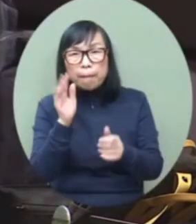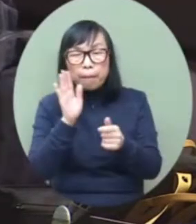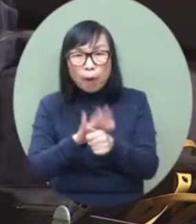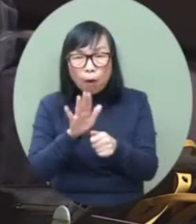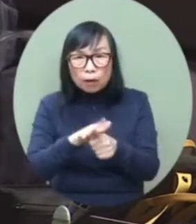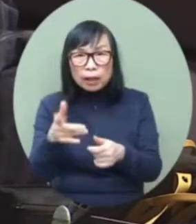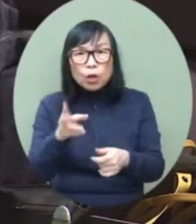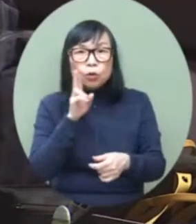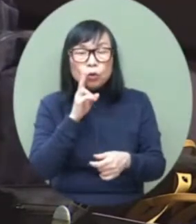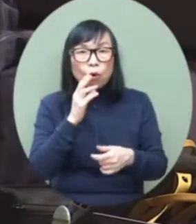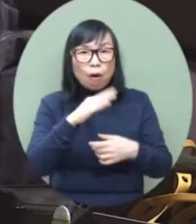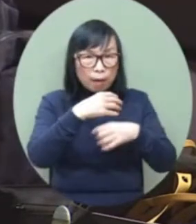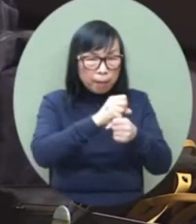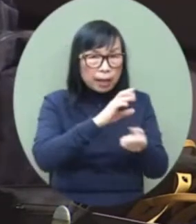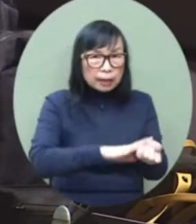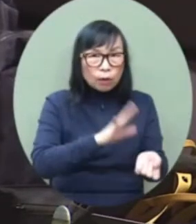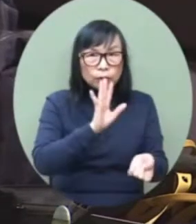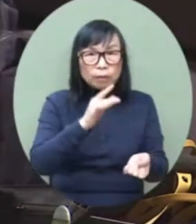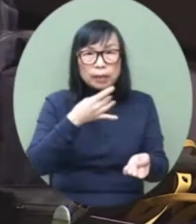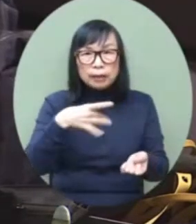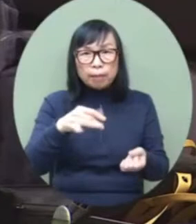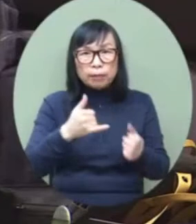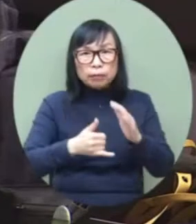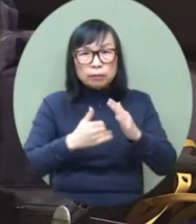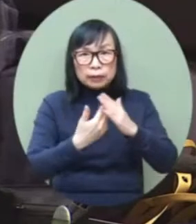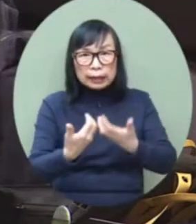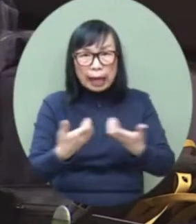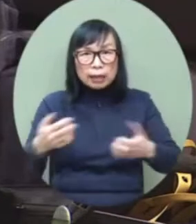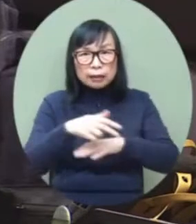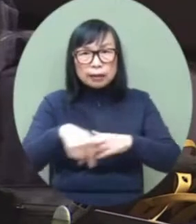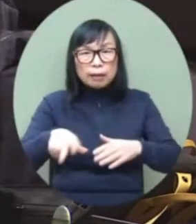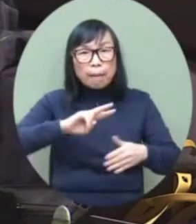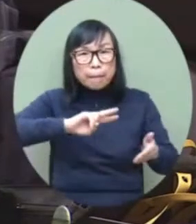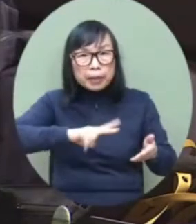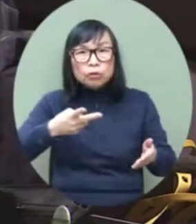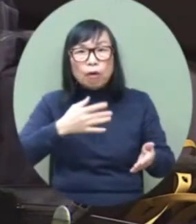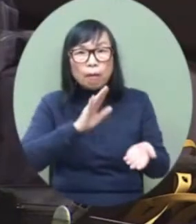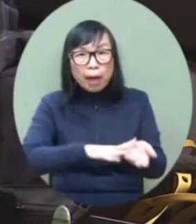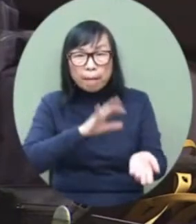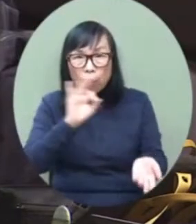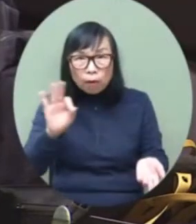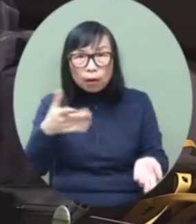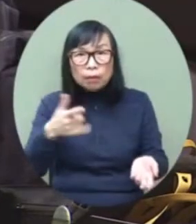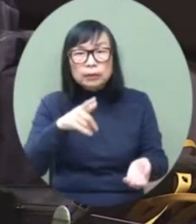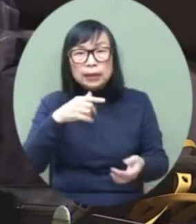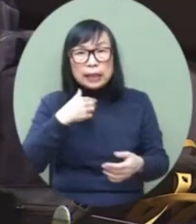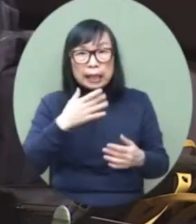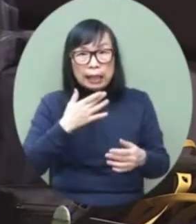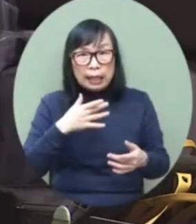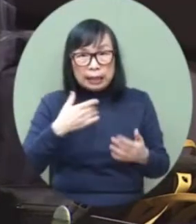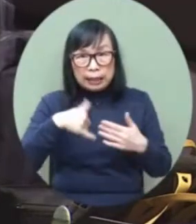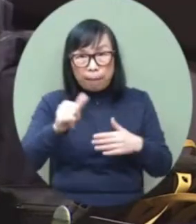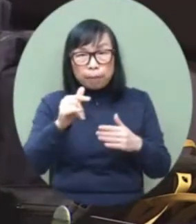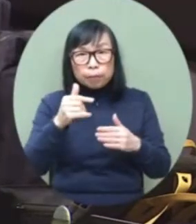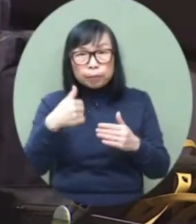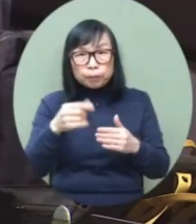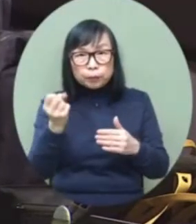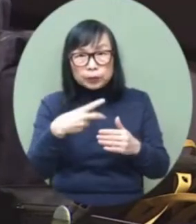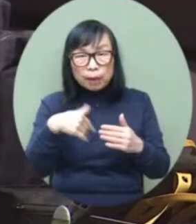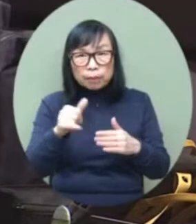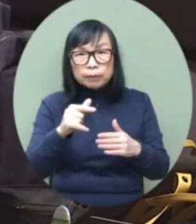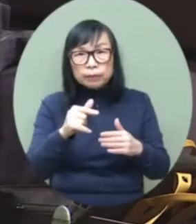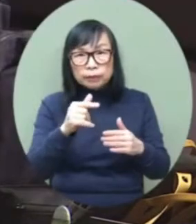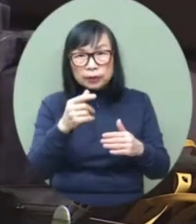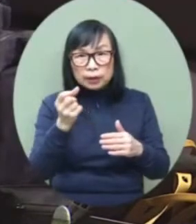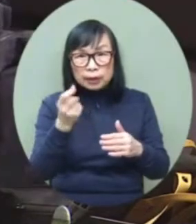they deliver the samples? Will they have to rely on friends and relatives? And if they are tested positive, how will they be admitted to